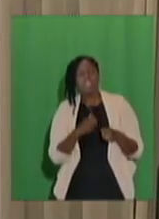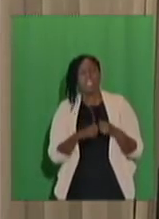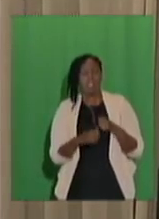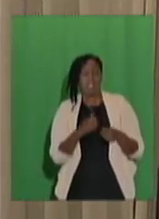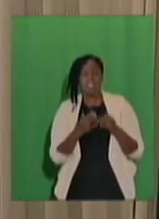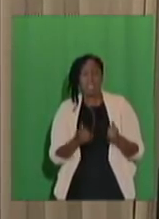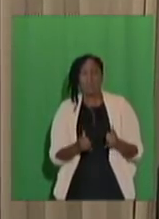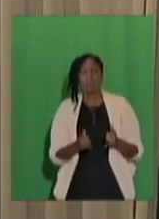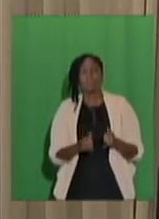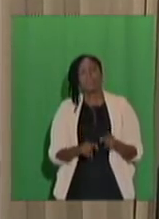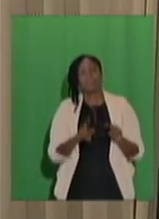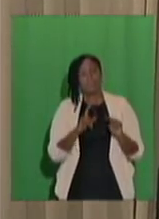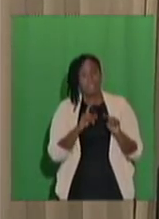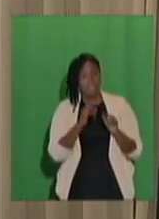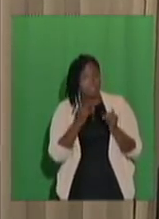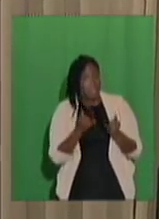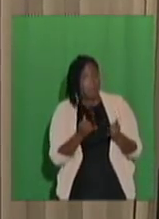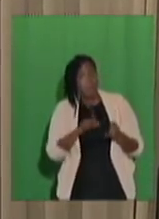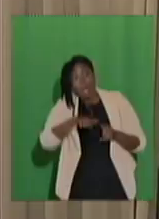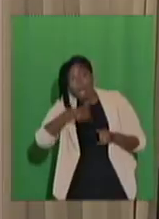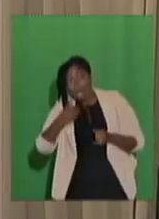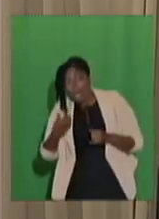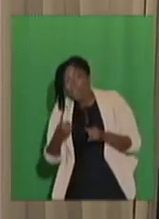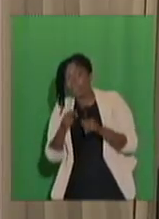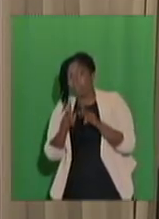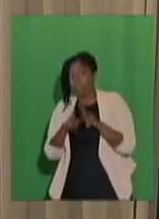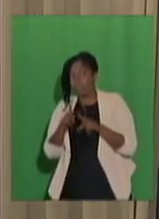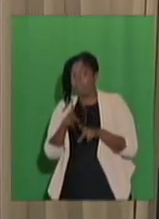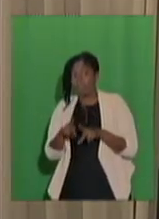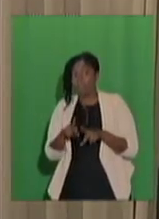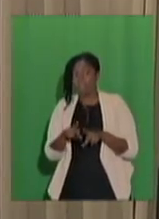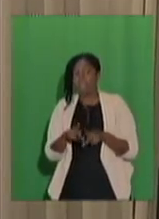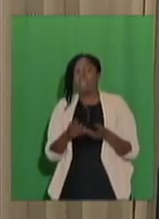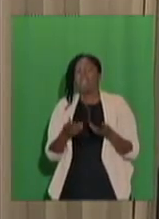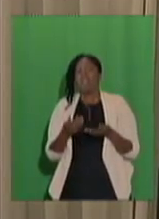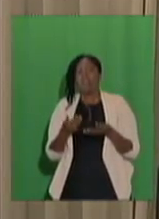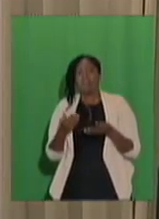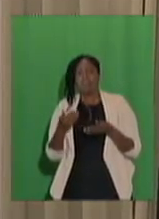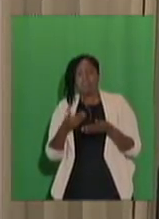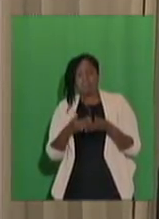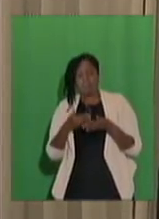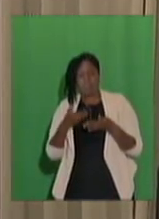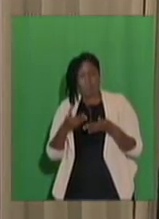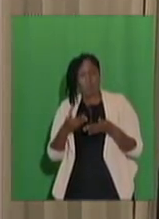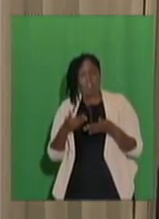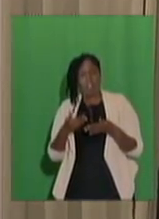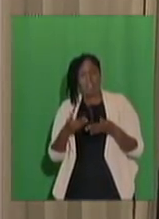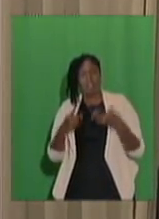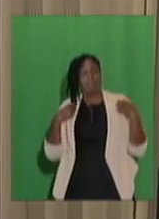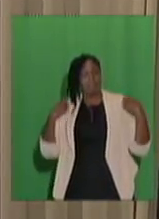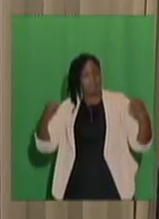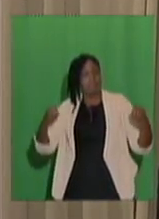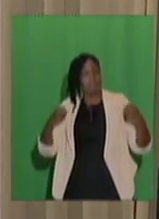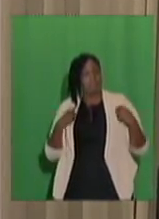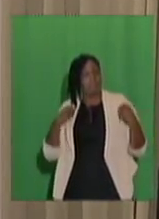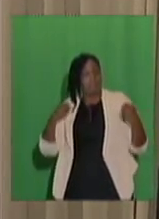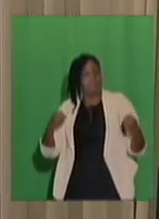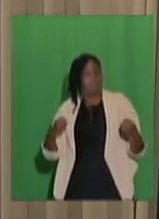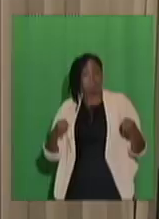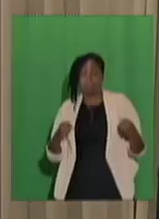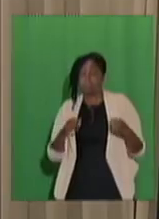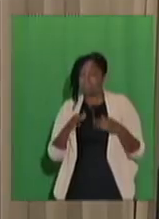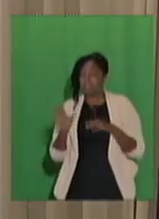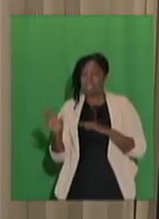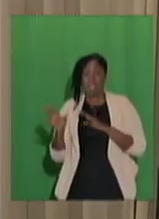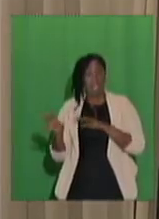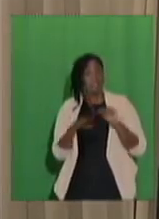from a physiological perspective, can be as normal as if you have a mild viral illness and go right back in. What we are doing at the facilities